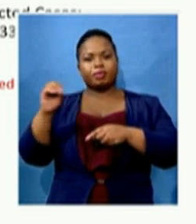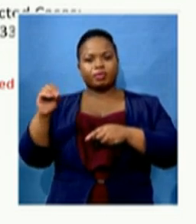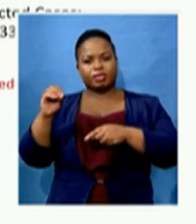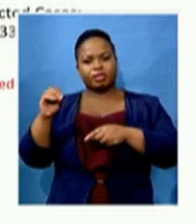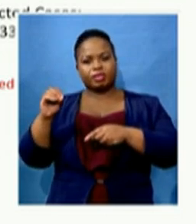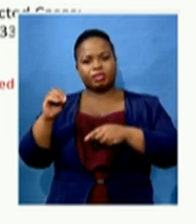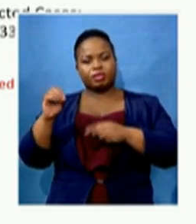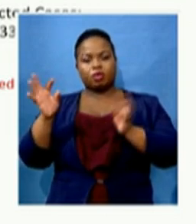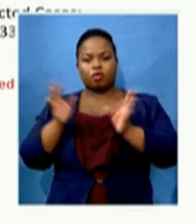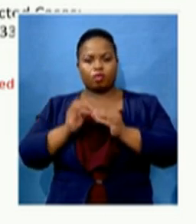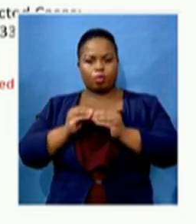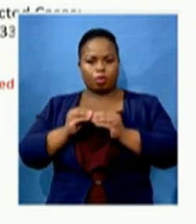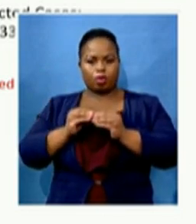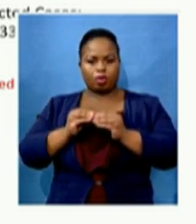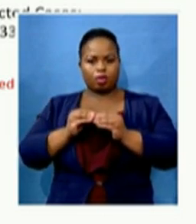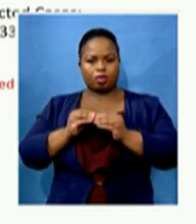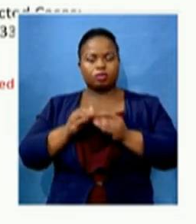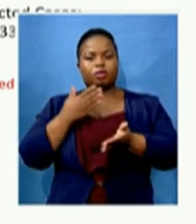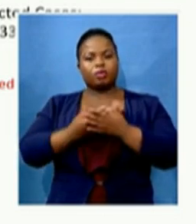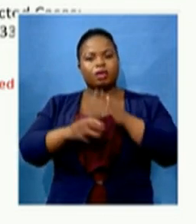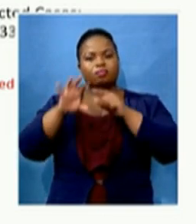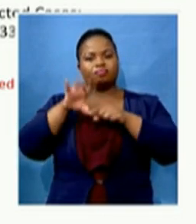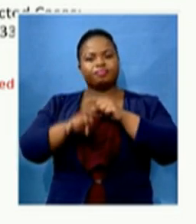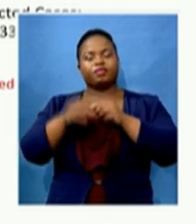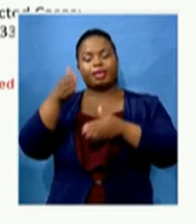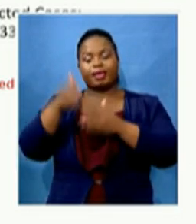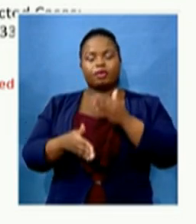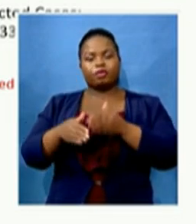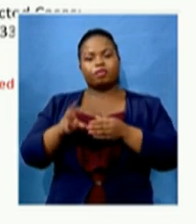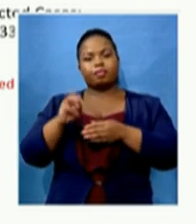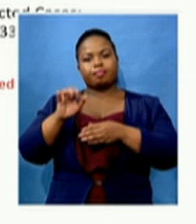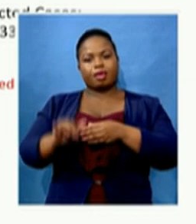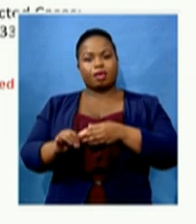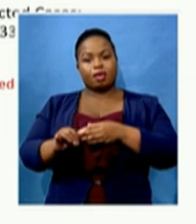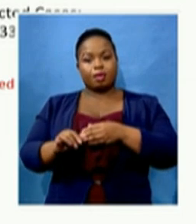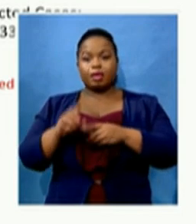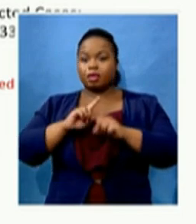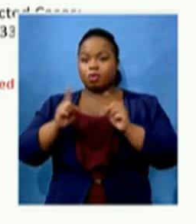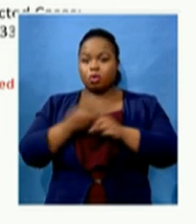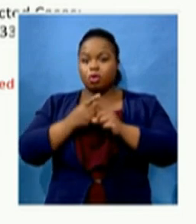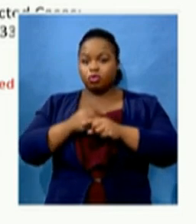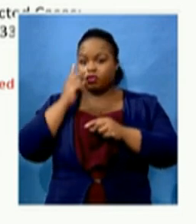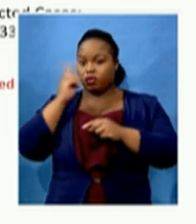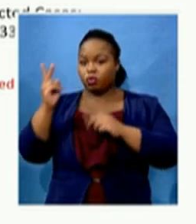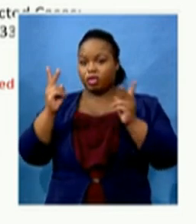by the end of May. And you can't get that directly from looking at any of these other graphs.